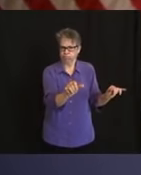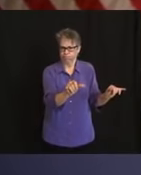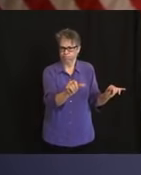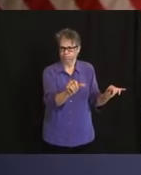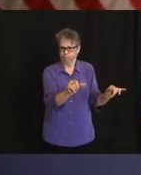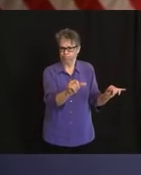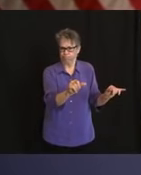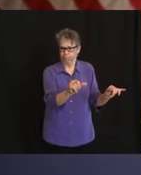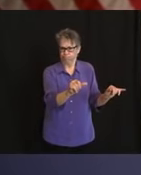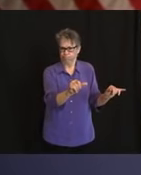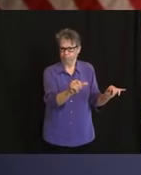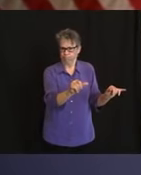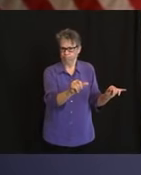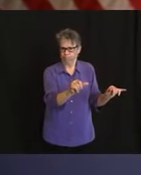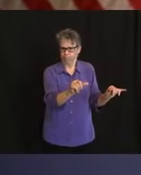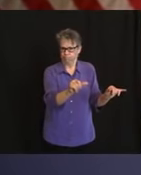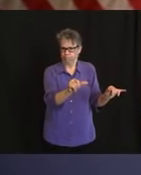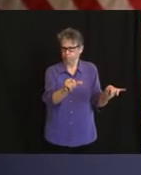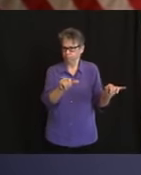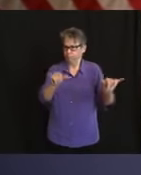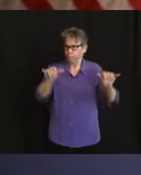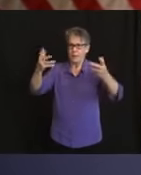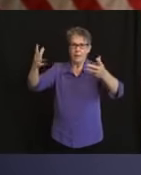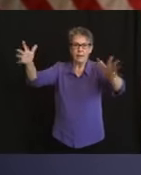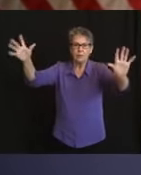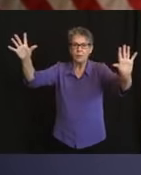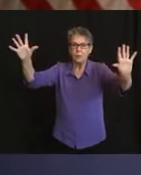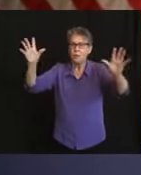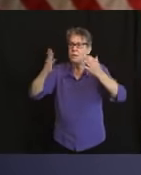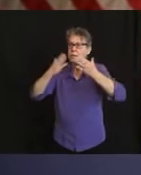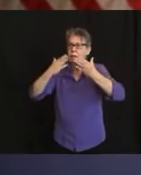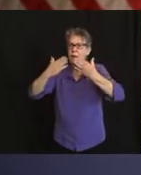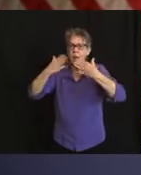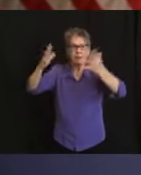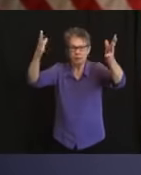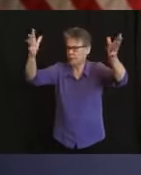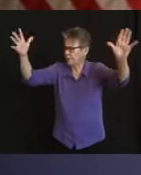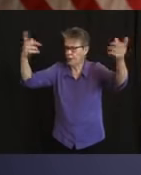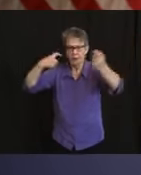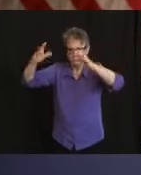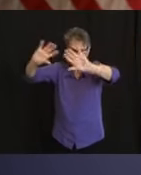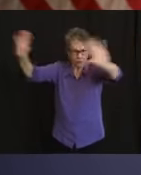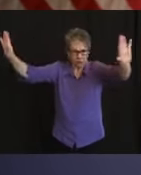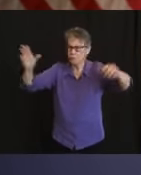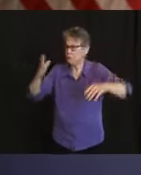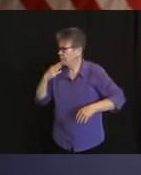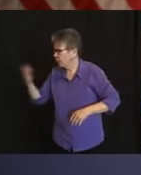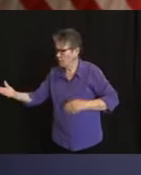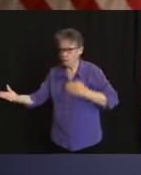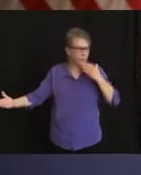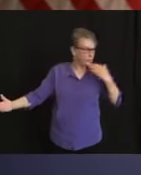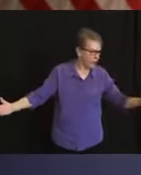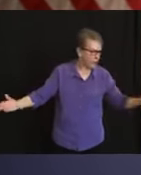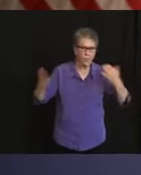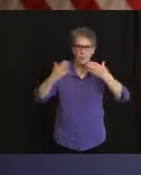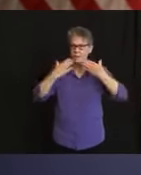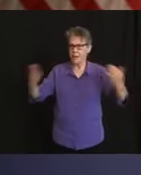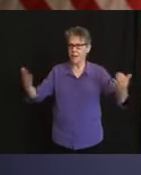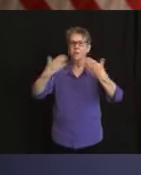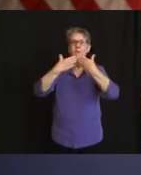Jared, Matt, good to have you back, and the rest of the team. As of the moment, there is at least not one that